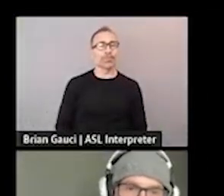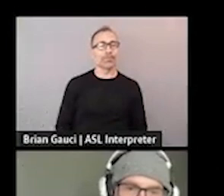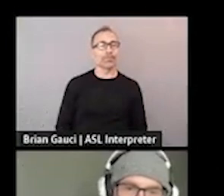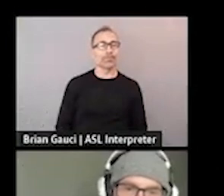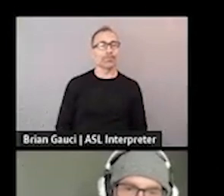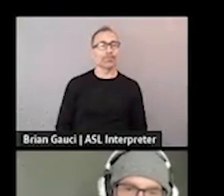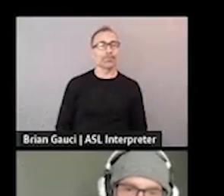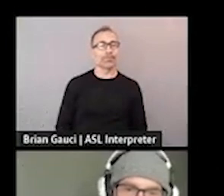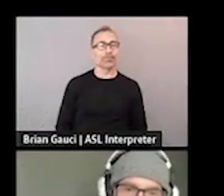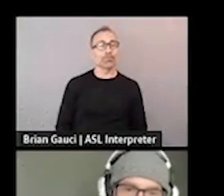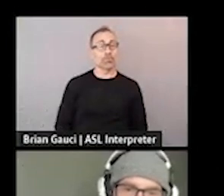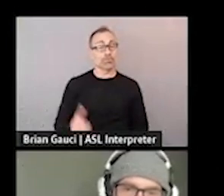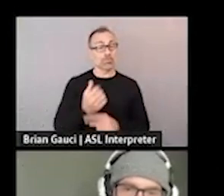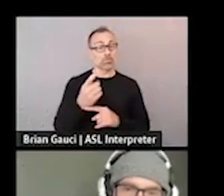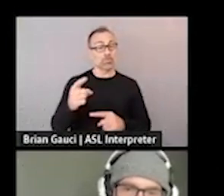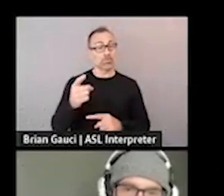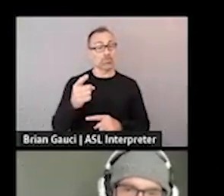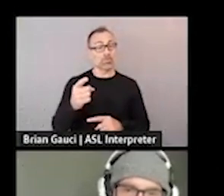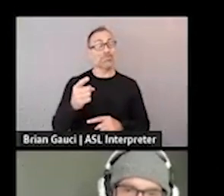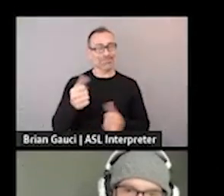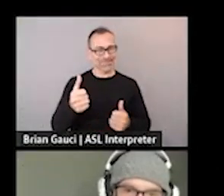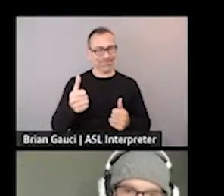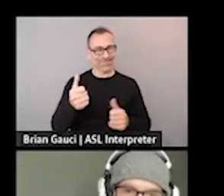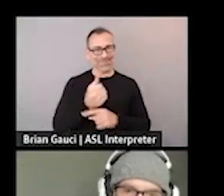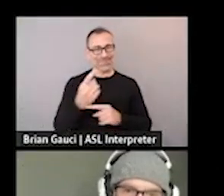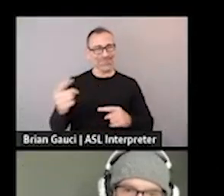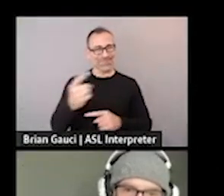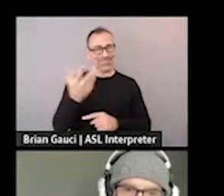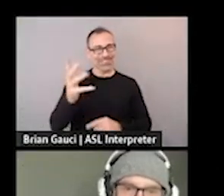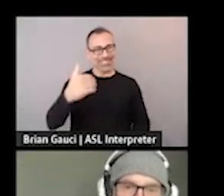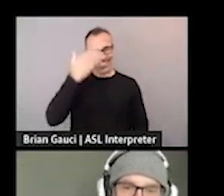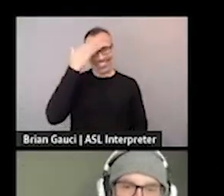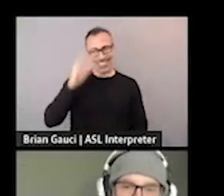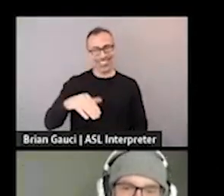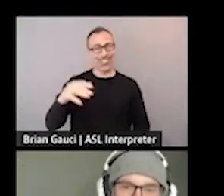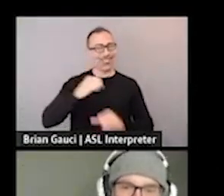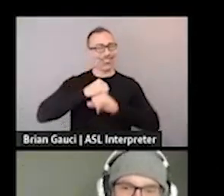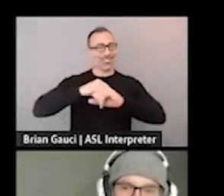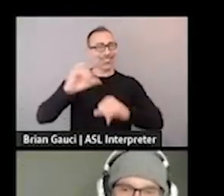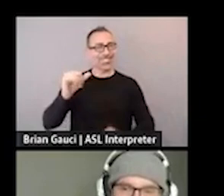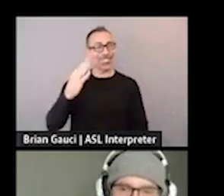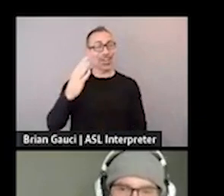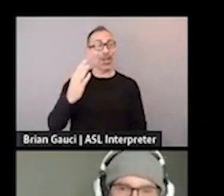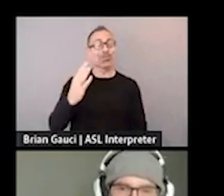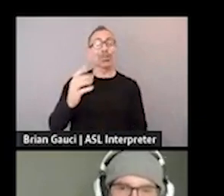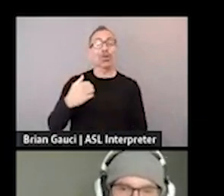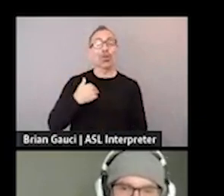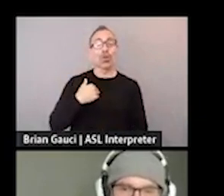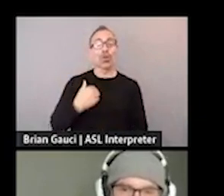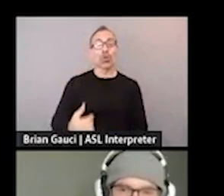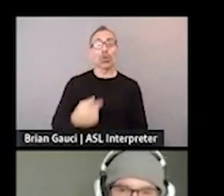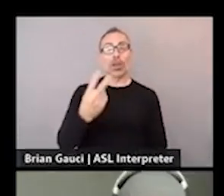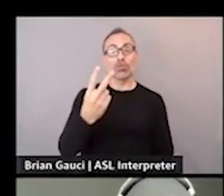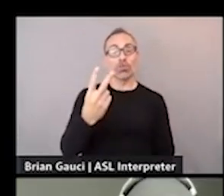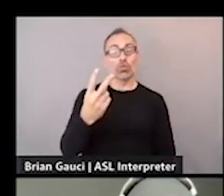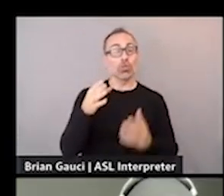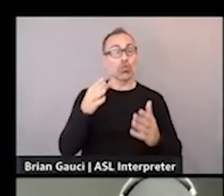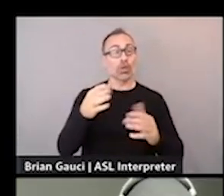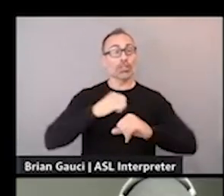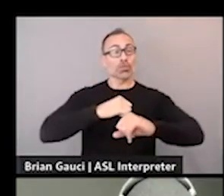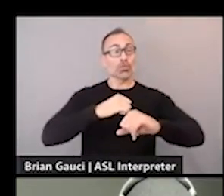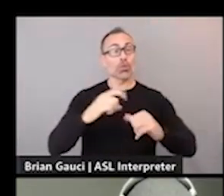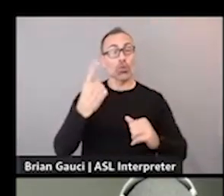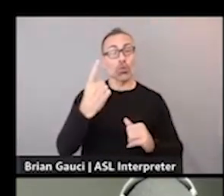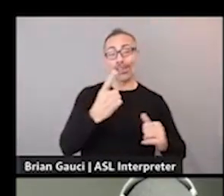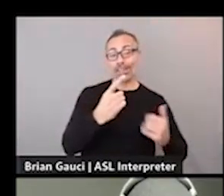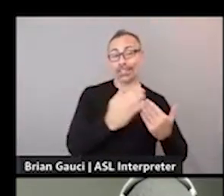services what we have. So there are two options to specify the security. One is the easy create and second one is the standard one.